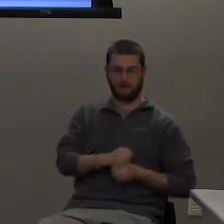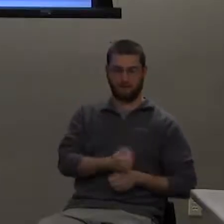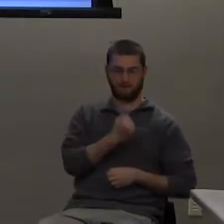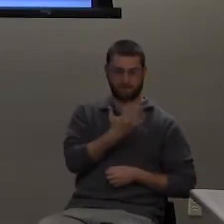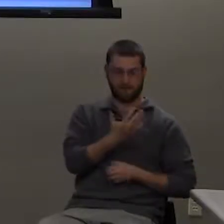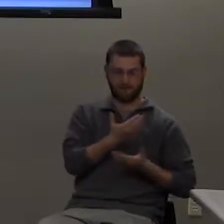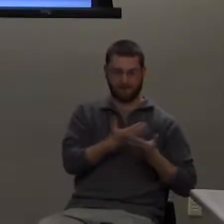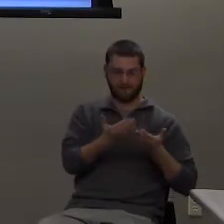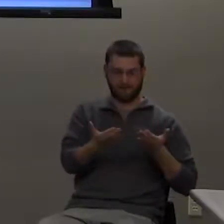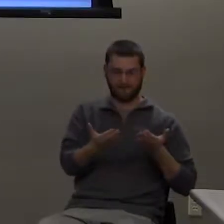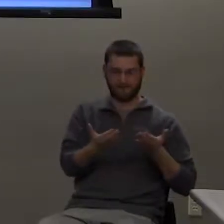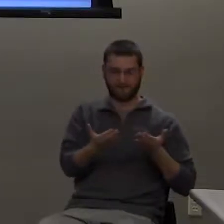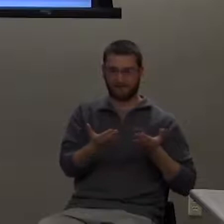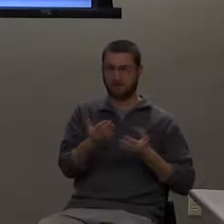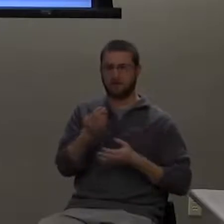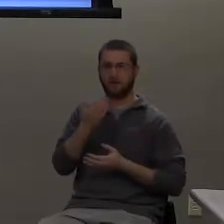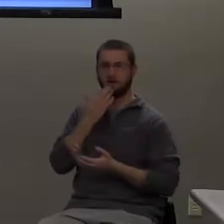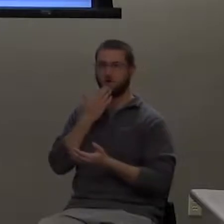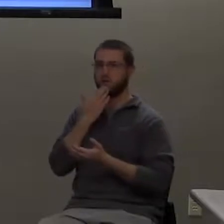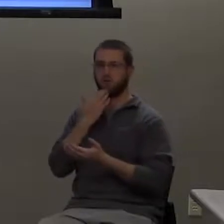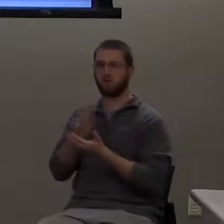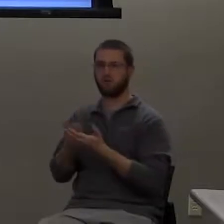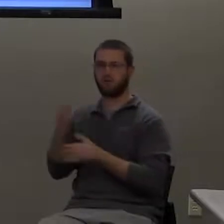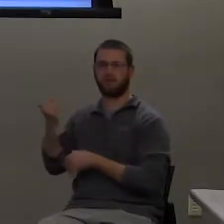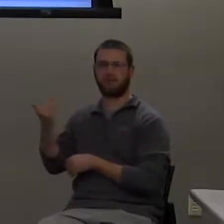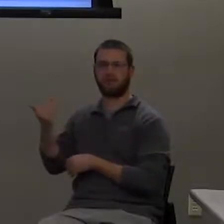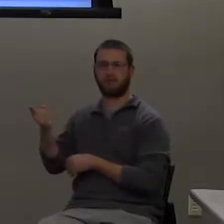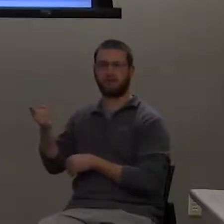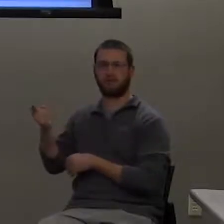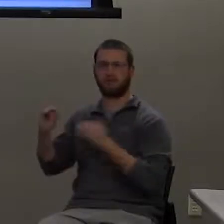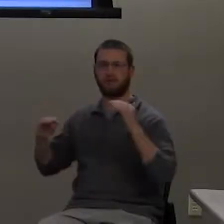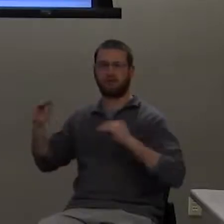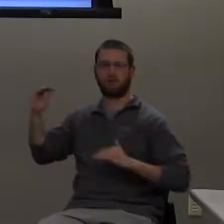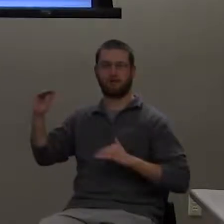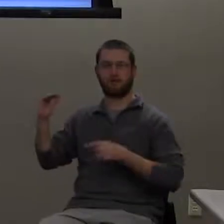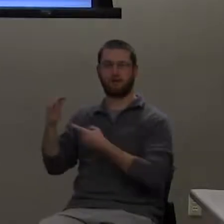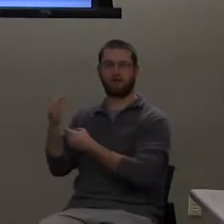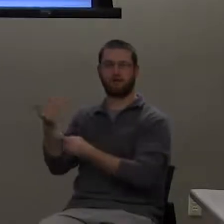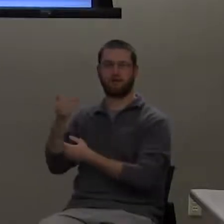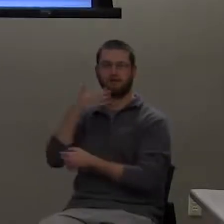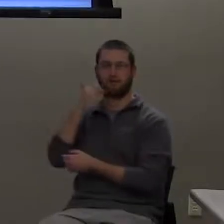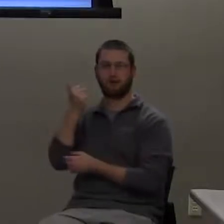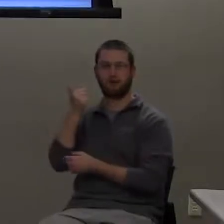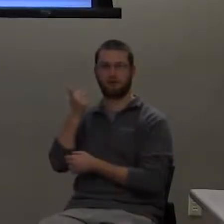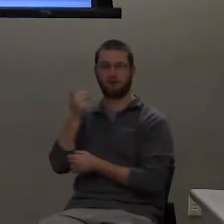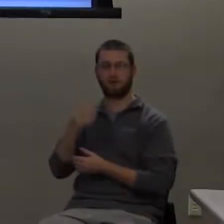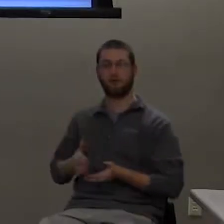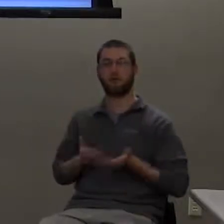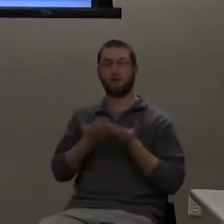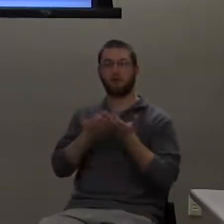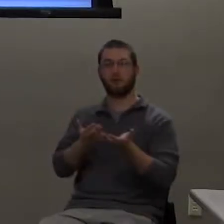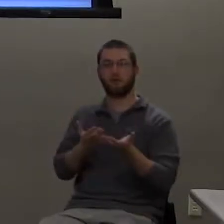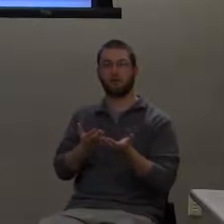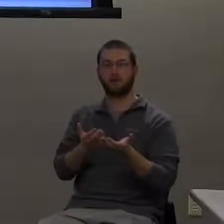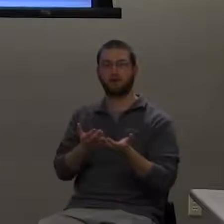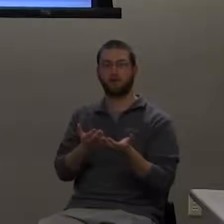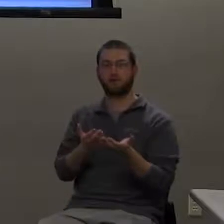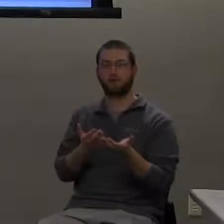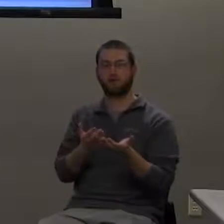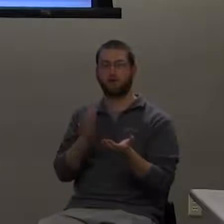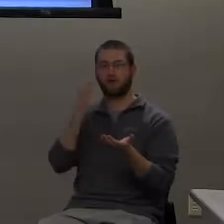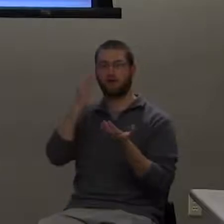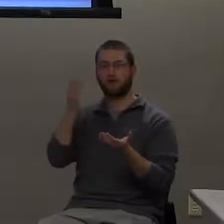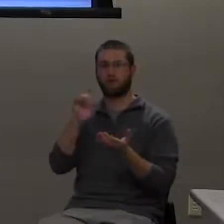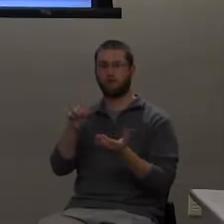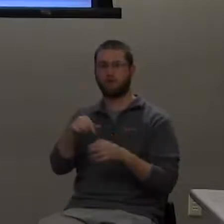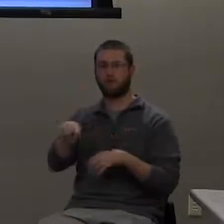whatevers isn't as good as producing 15. And you'll see in the implications and the initial recommendations is, and I don't know where you